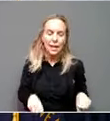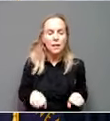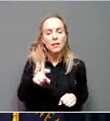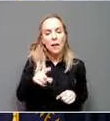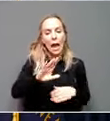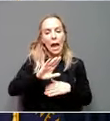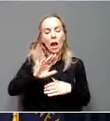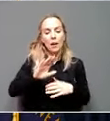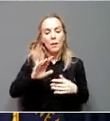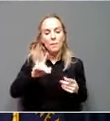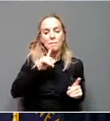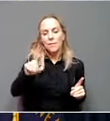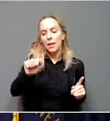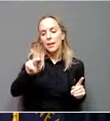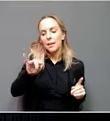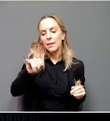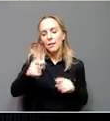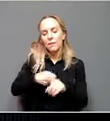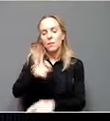from WLKY.